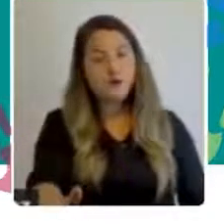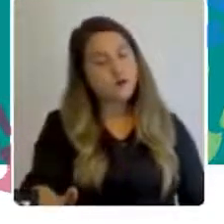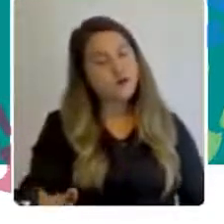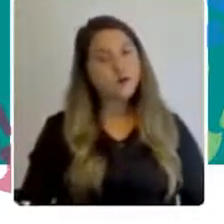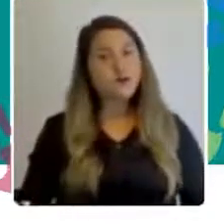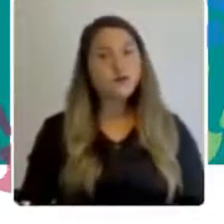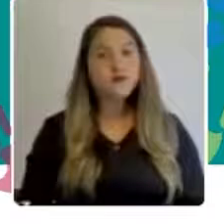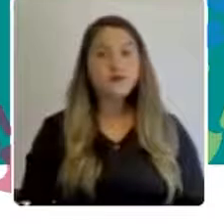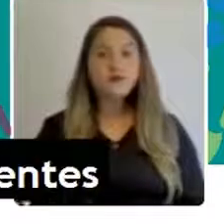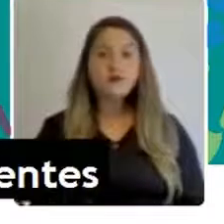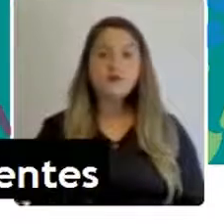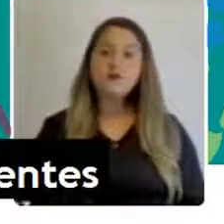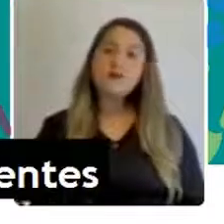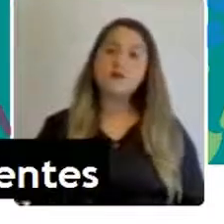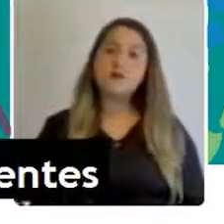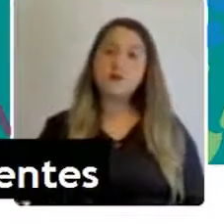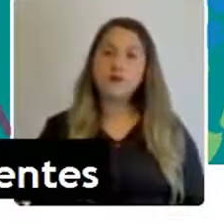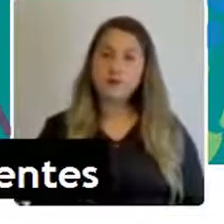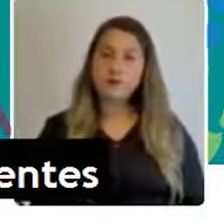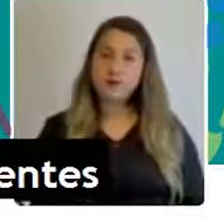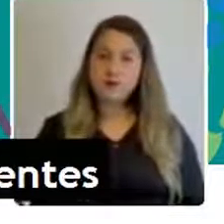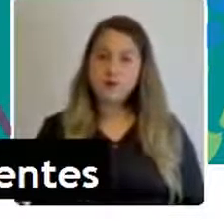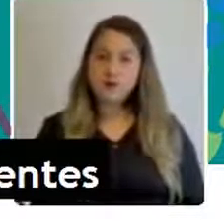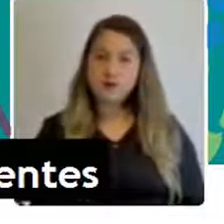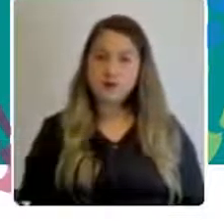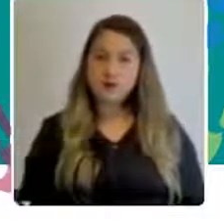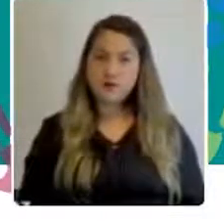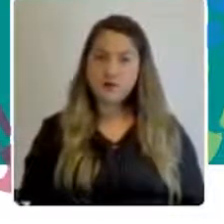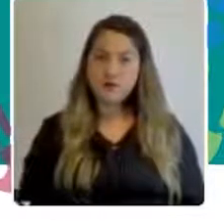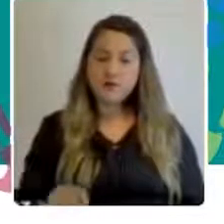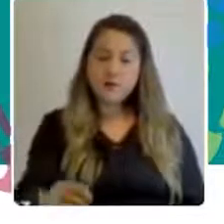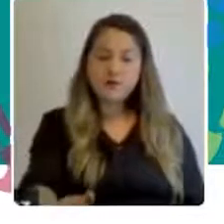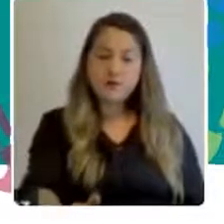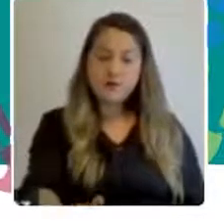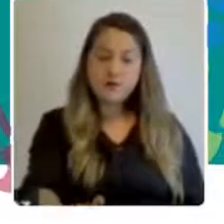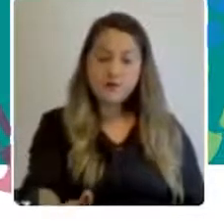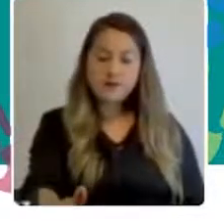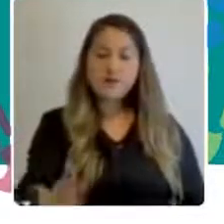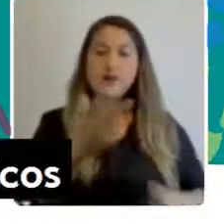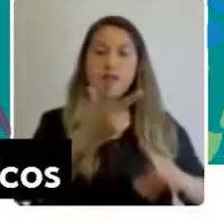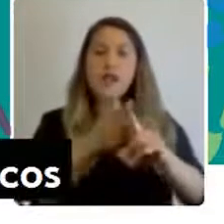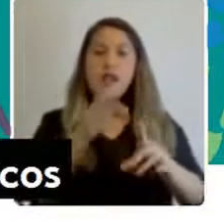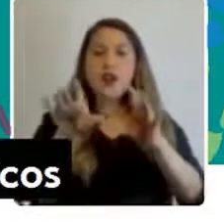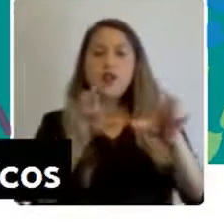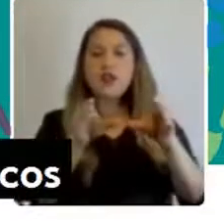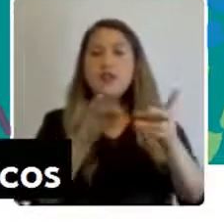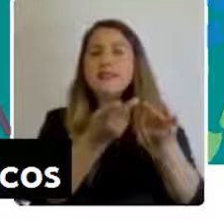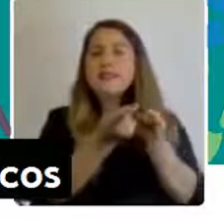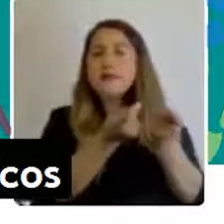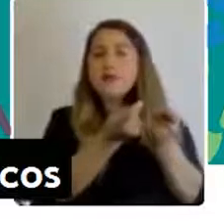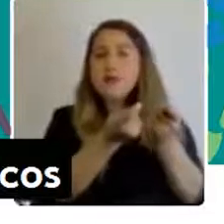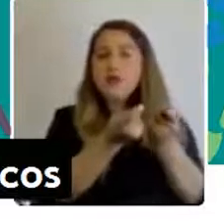patients, the clinicians who have to treat the patients, the research community,